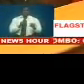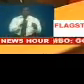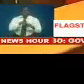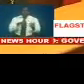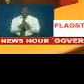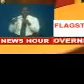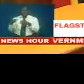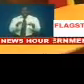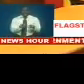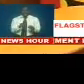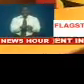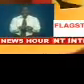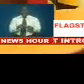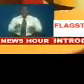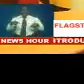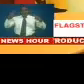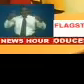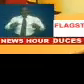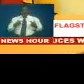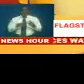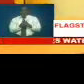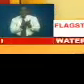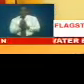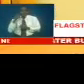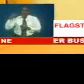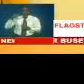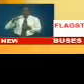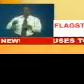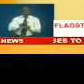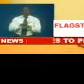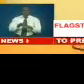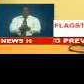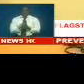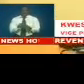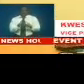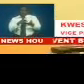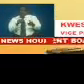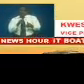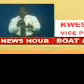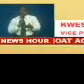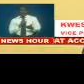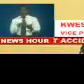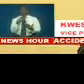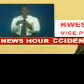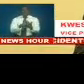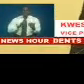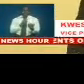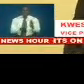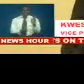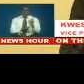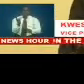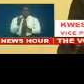those communities to also thrive as a result of mining activities, and that is part of the program that we are